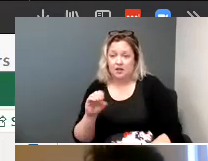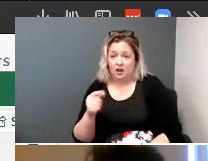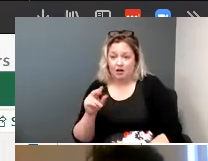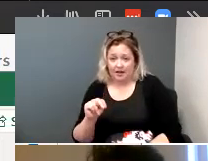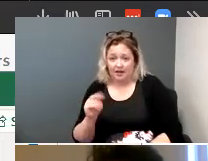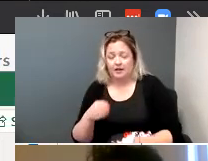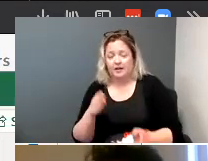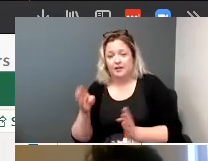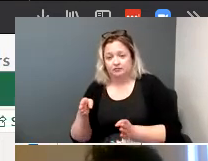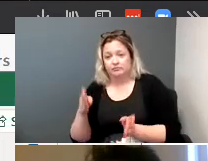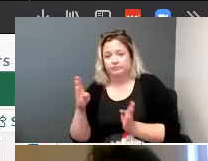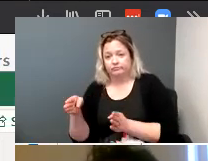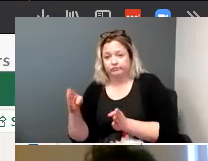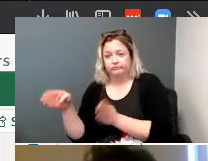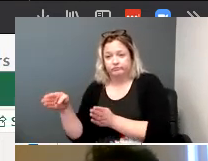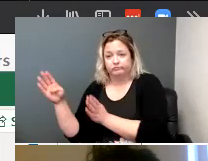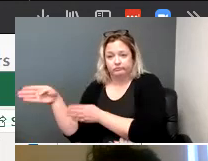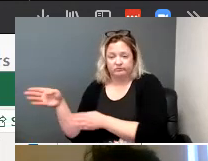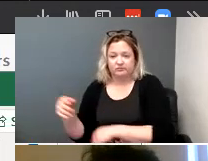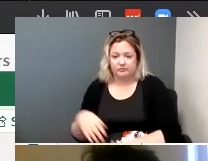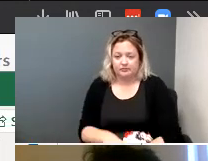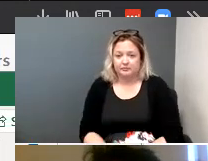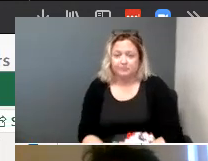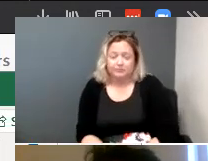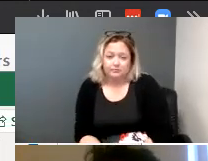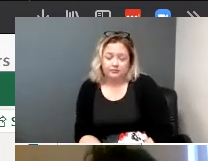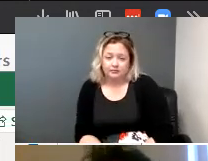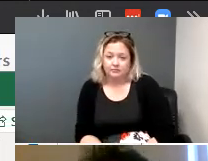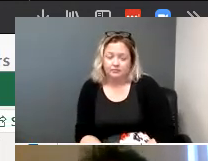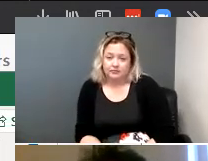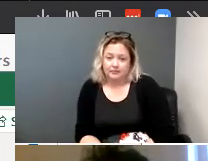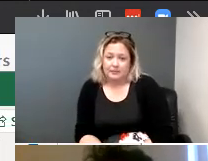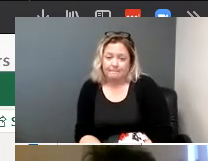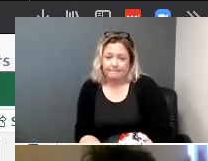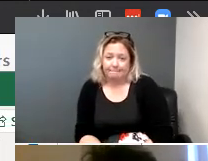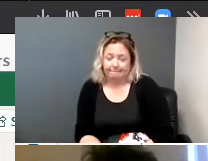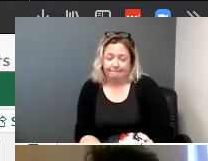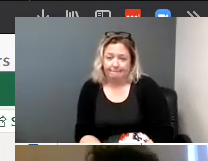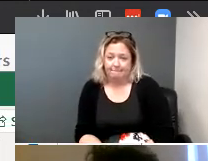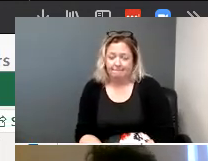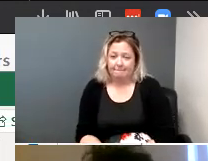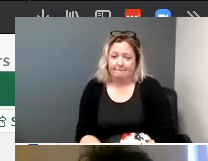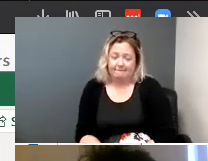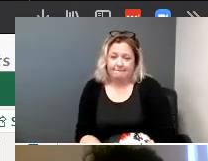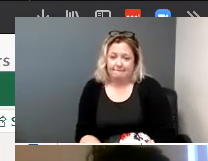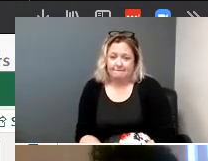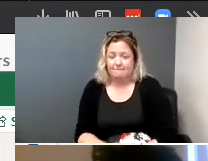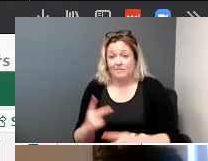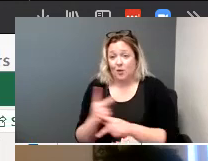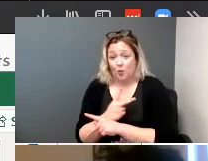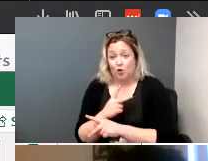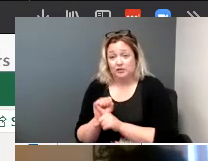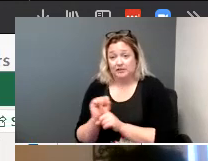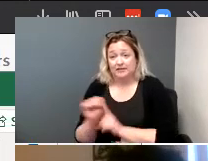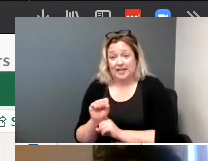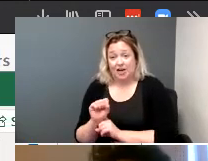n cubed, then exponential functions such as 2 to the power of n. And then finally, the worst case scenario, that is, you should